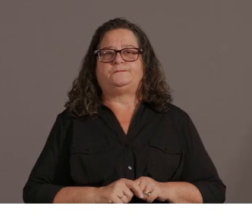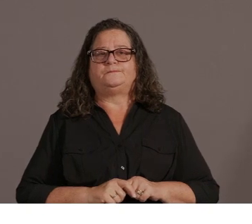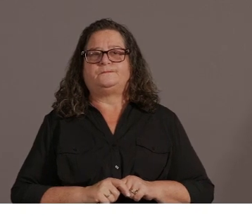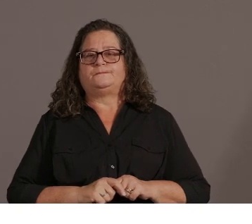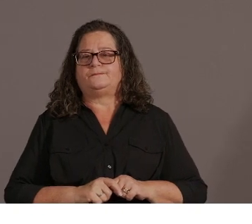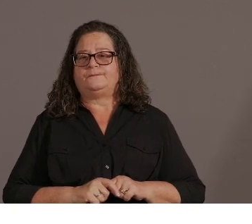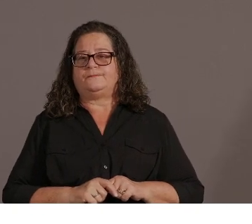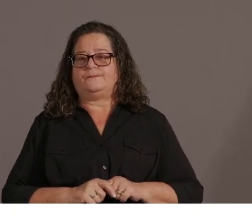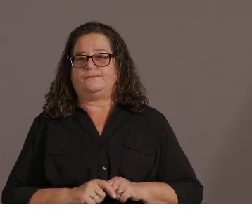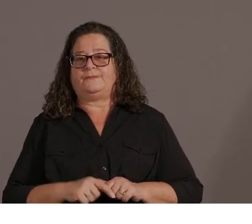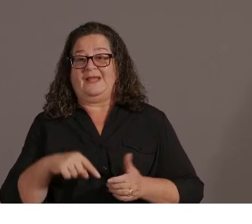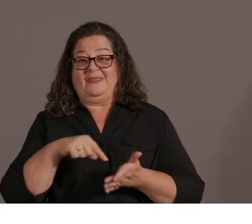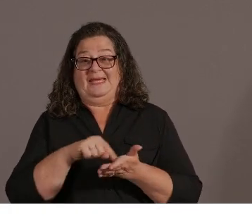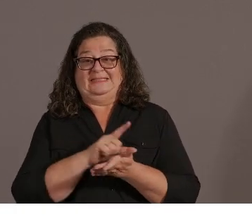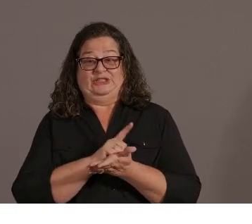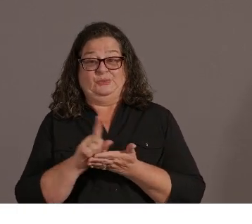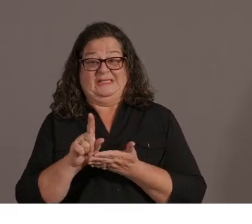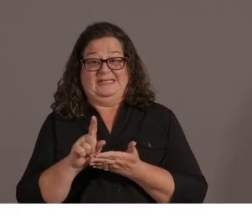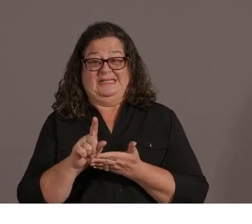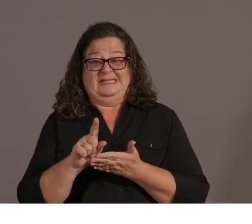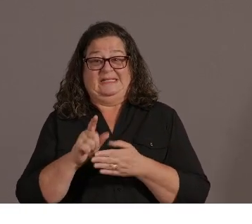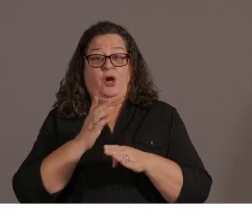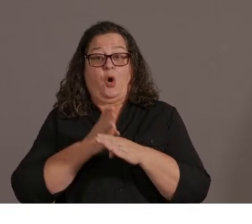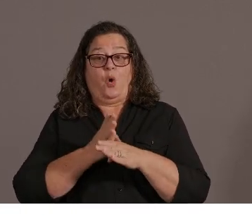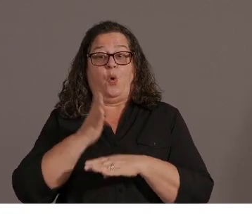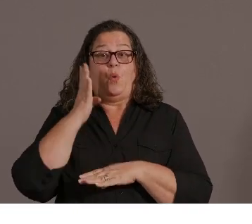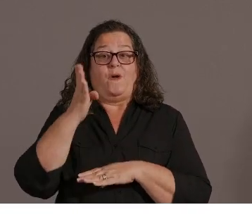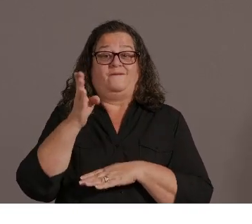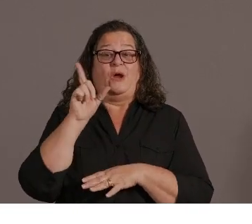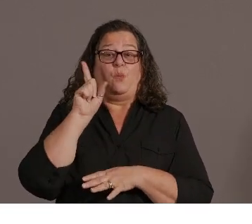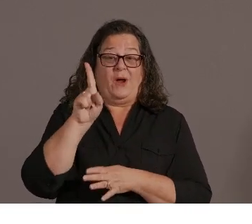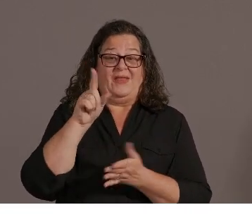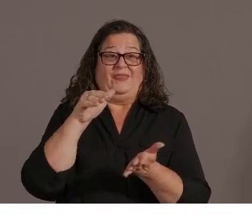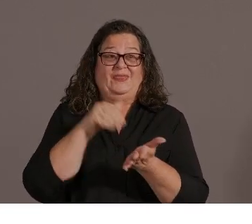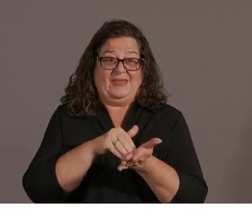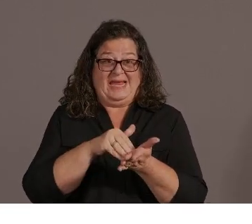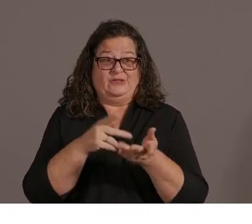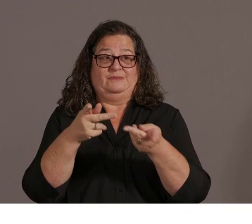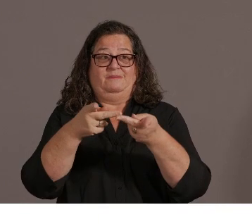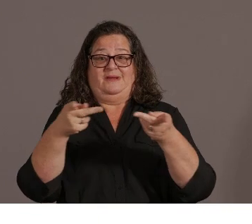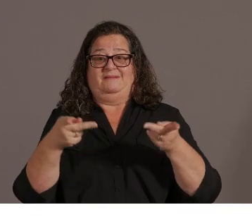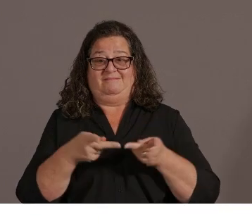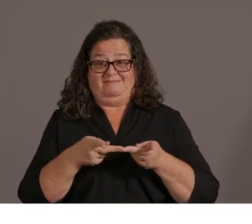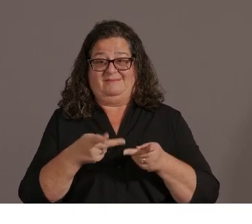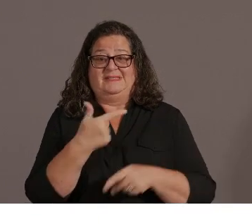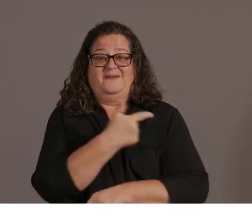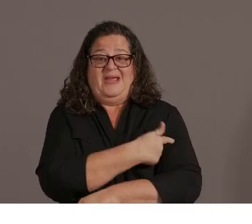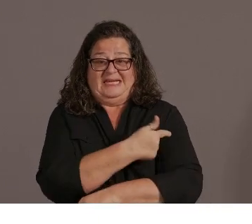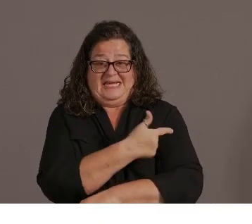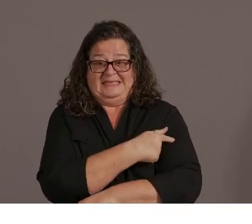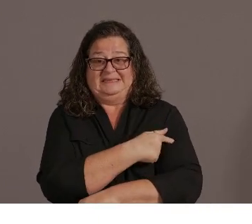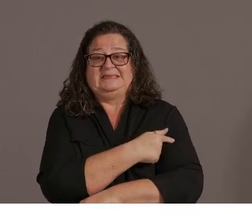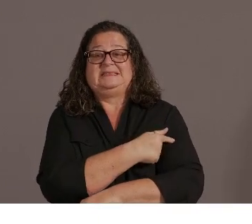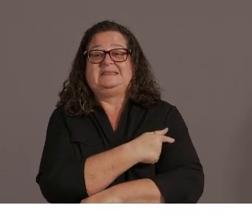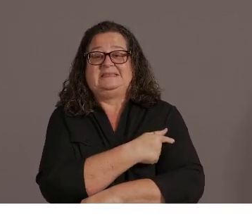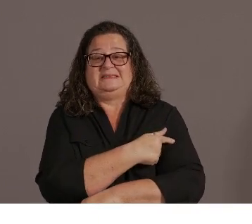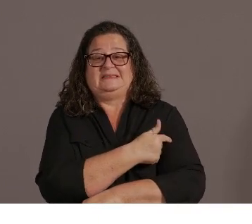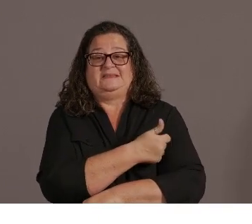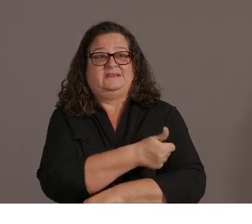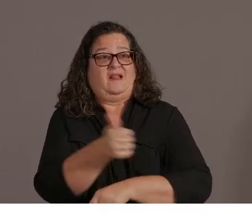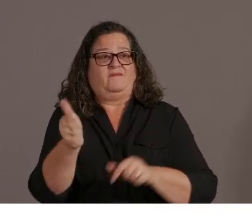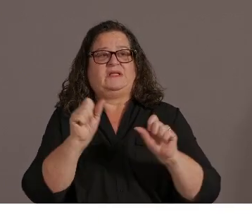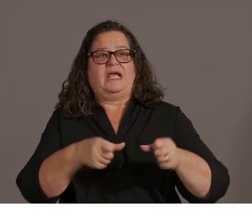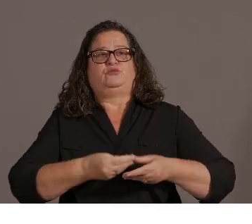This week, over 1,000 provider sites have received vaccine and are eligible to administer that